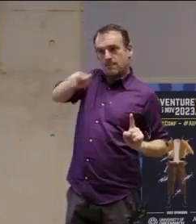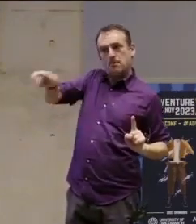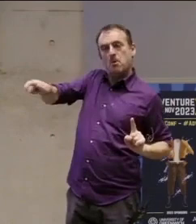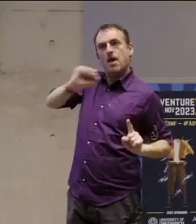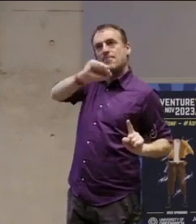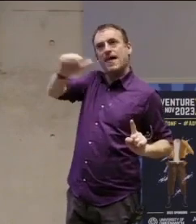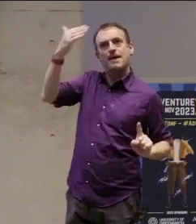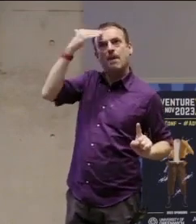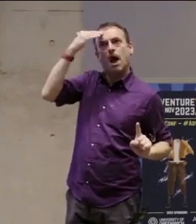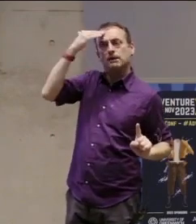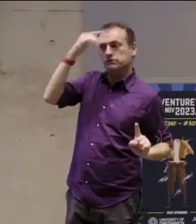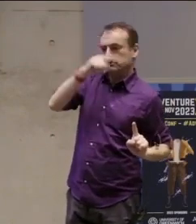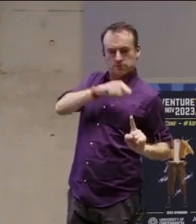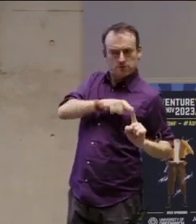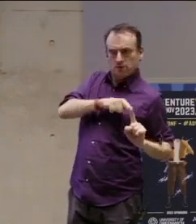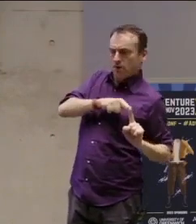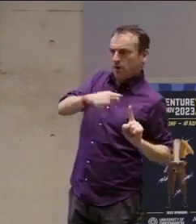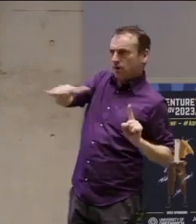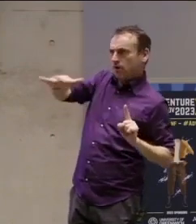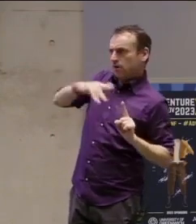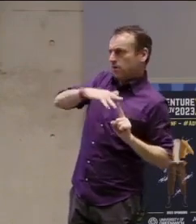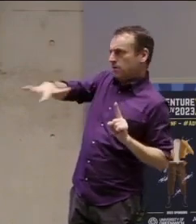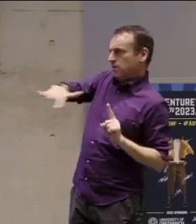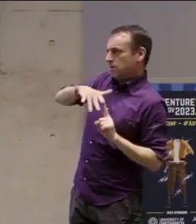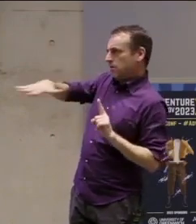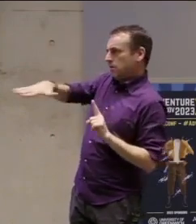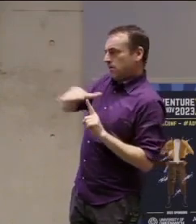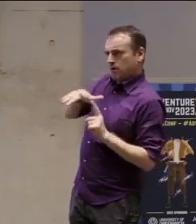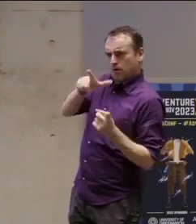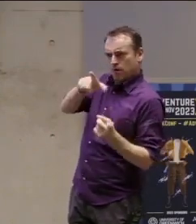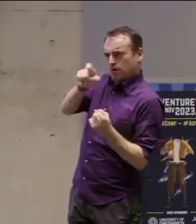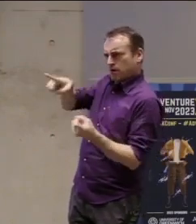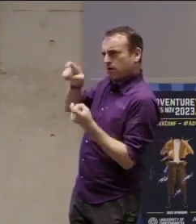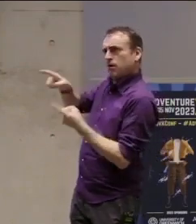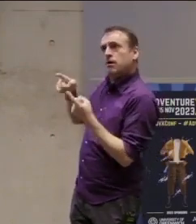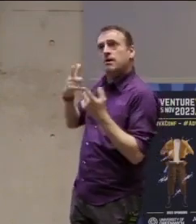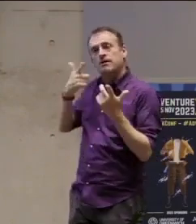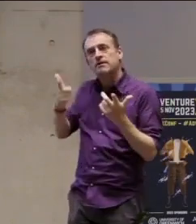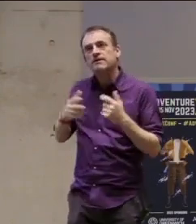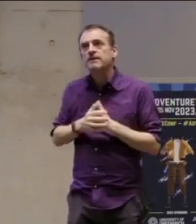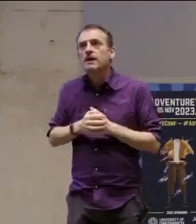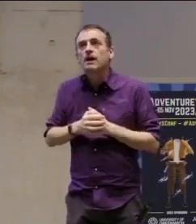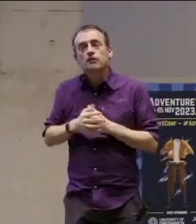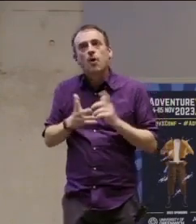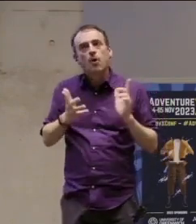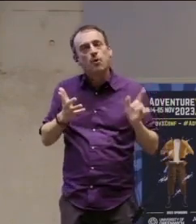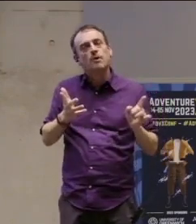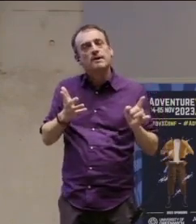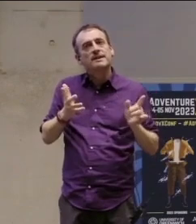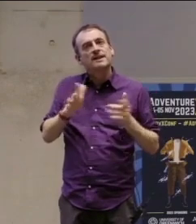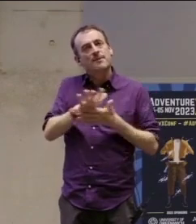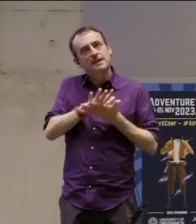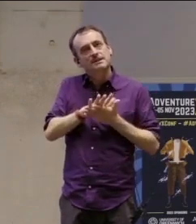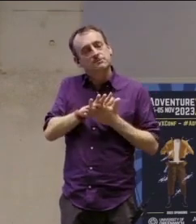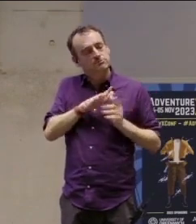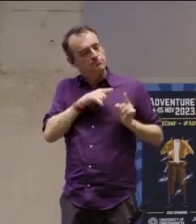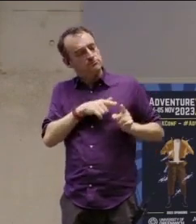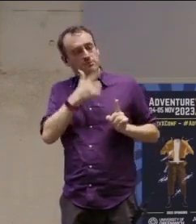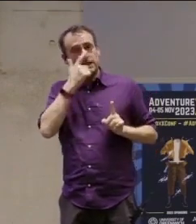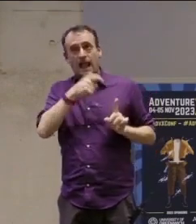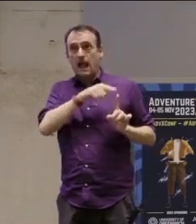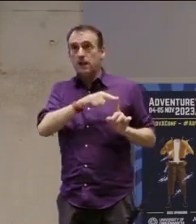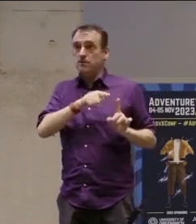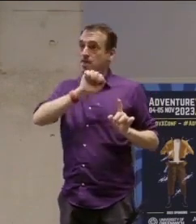own issues at this moment. Think Neku again. So like, she can read into people's minds, and she can enter them